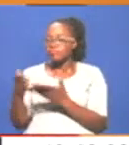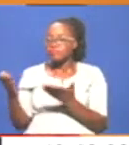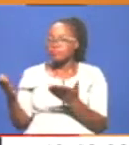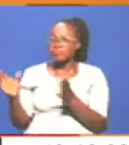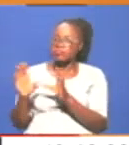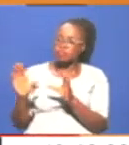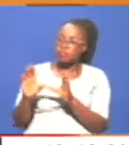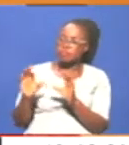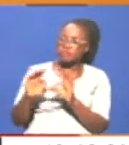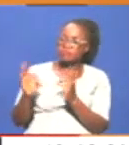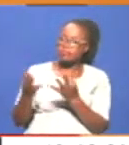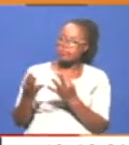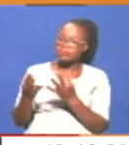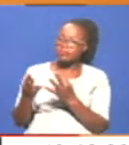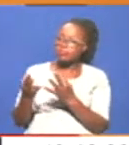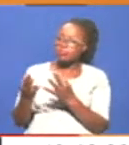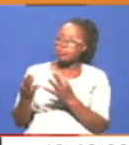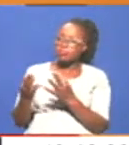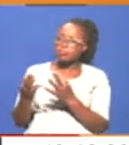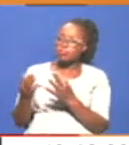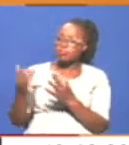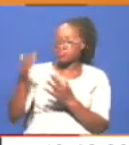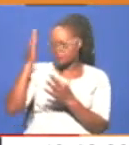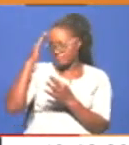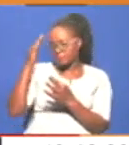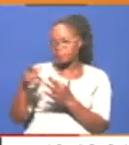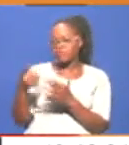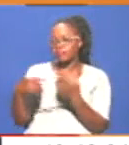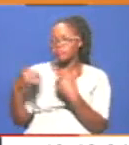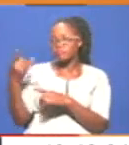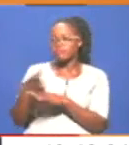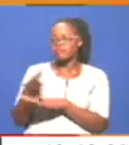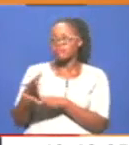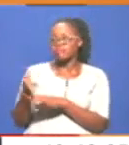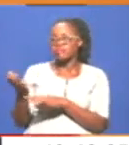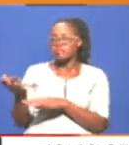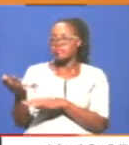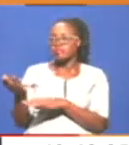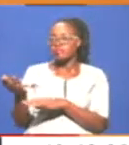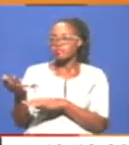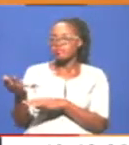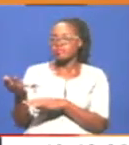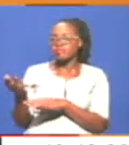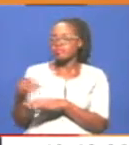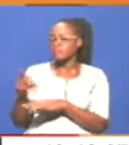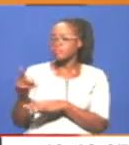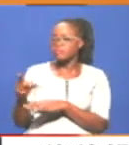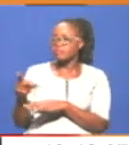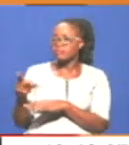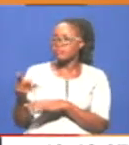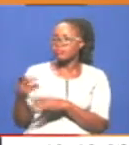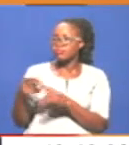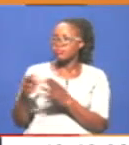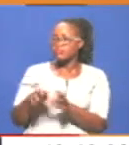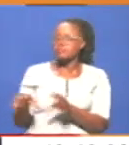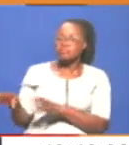even your family, if they know that you have you only won because you cheated, your reputation itself really suffers.